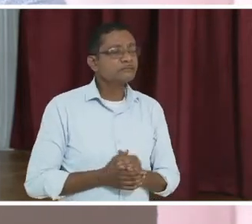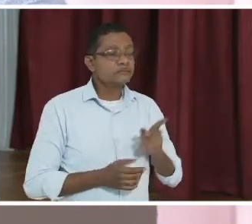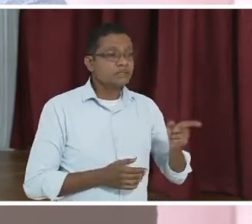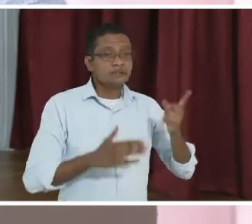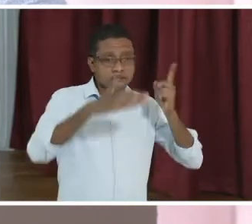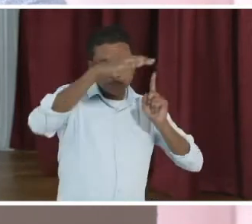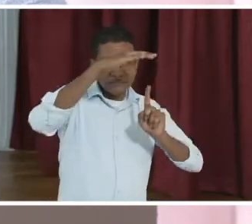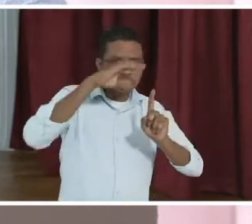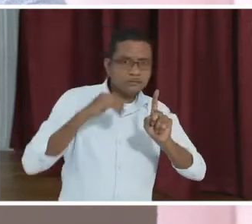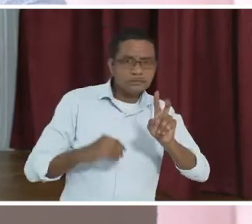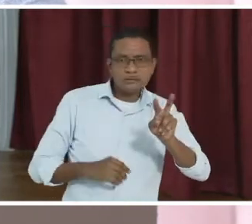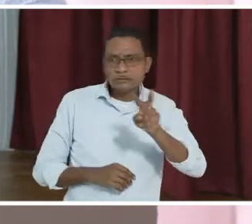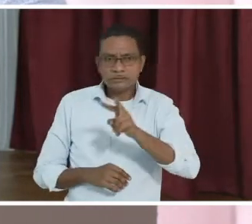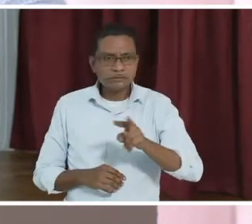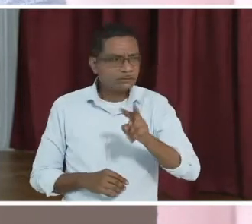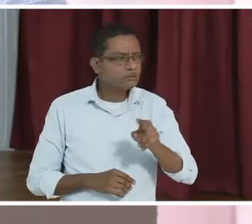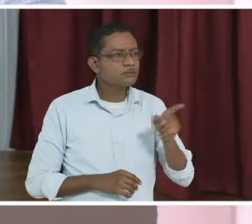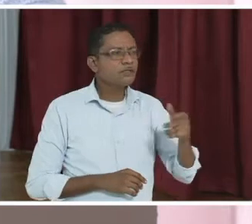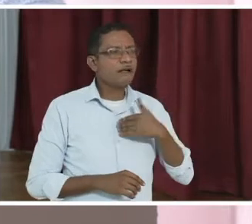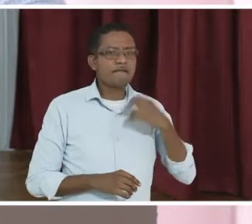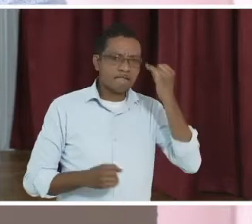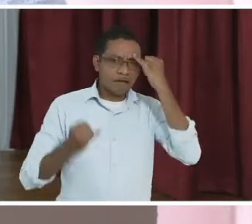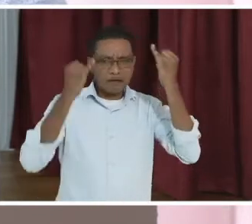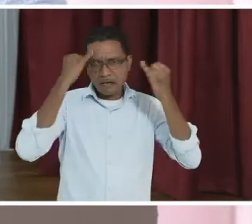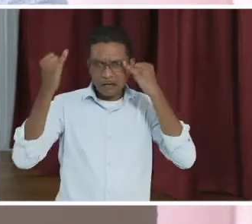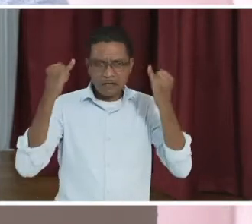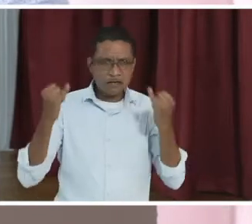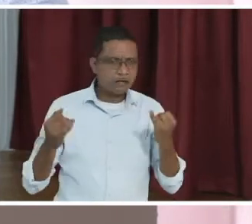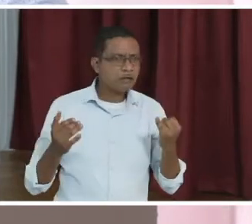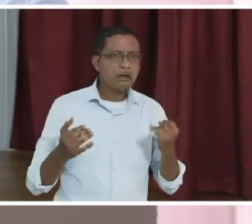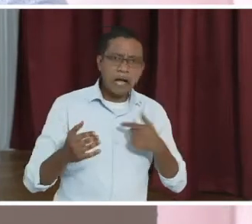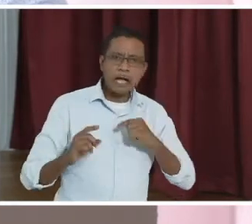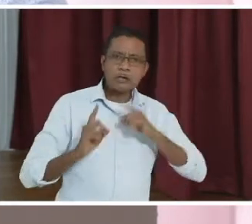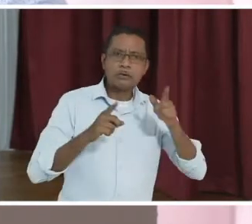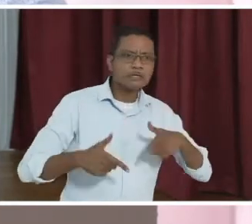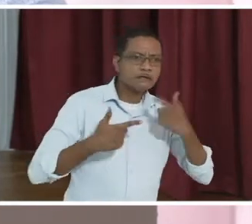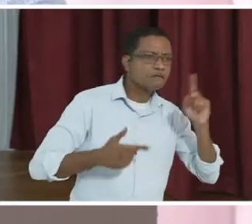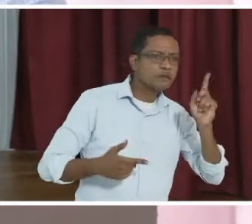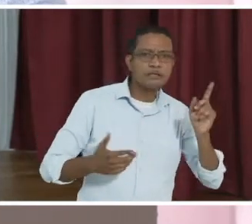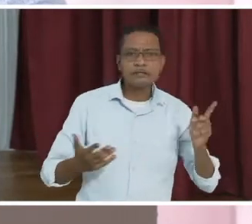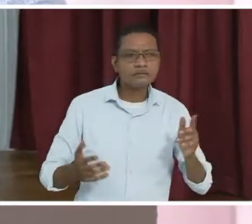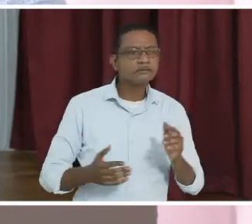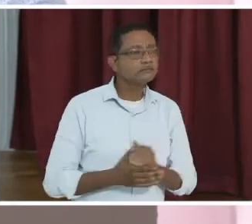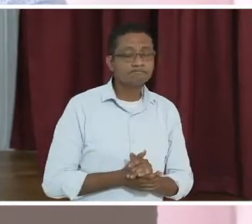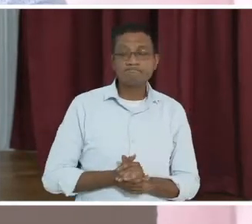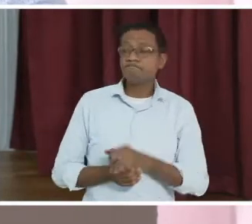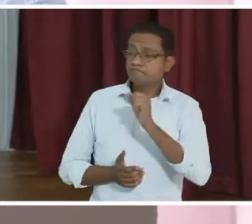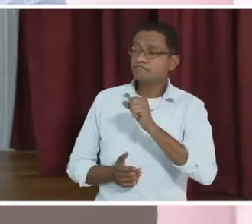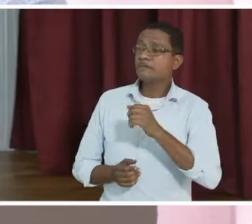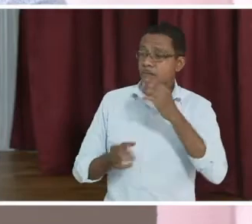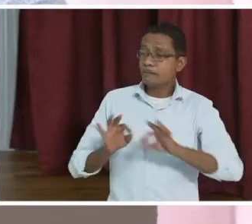viewing, they actually have a physical idea of my new home, where I'm going to live. Nice. Visualizing is important. Visualizing